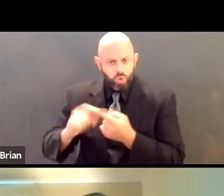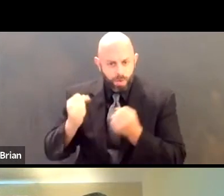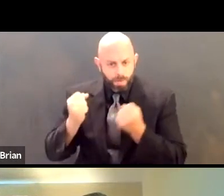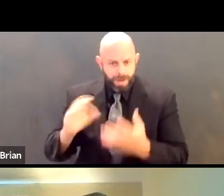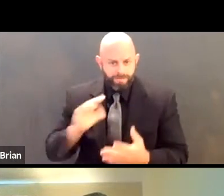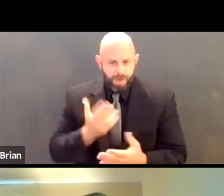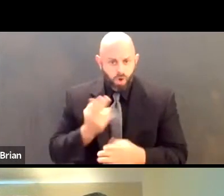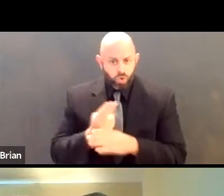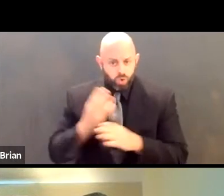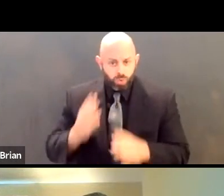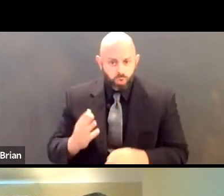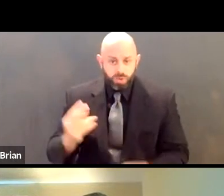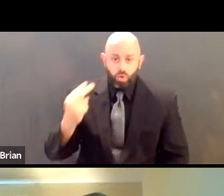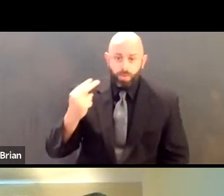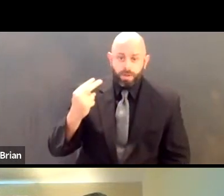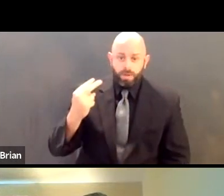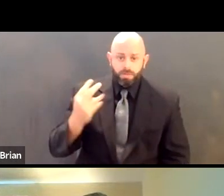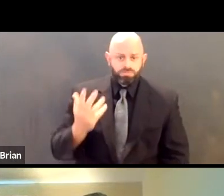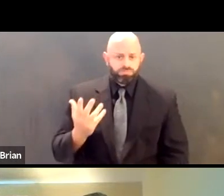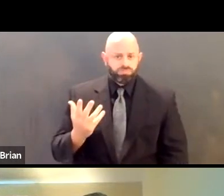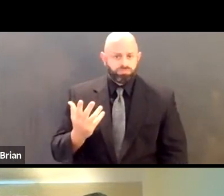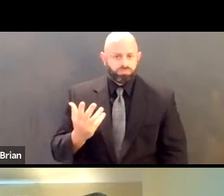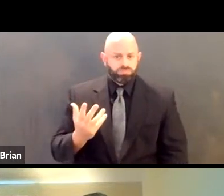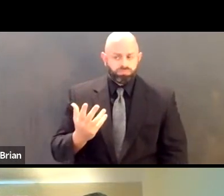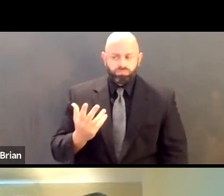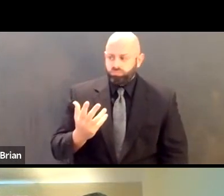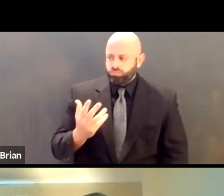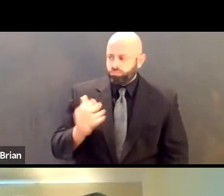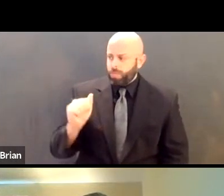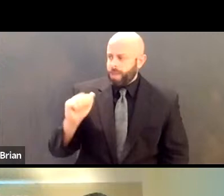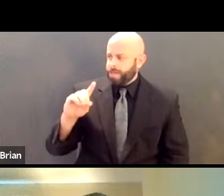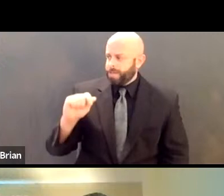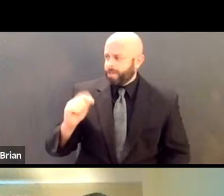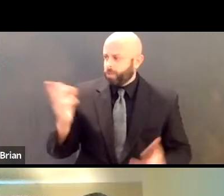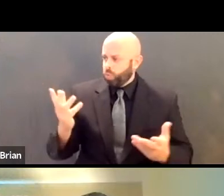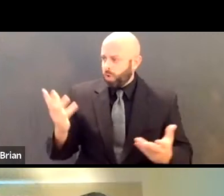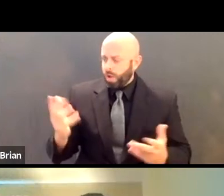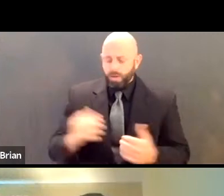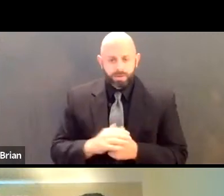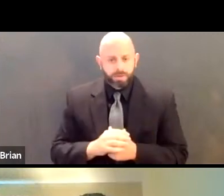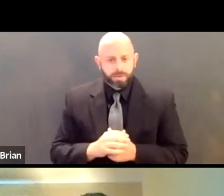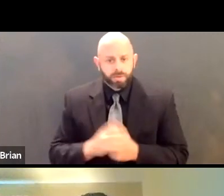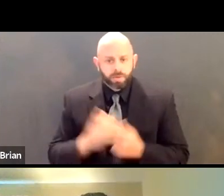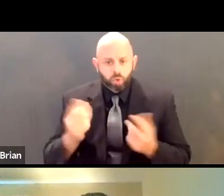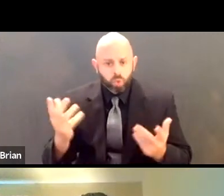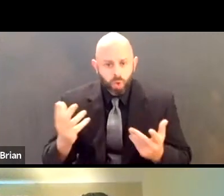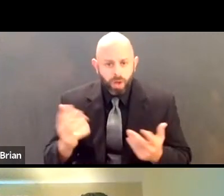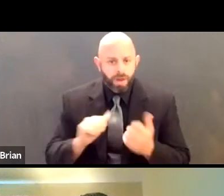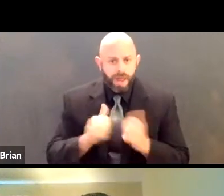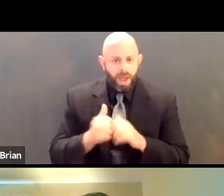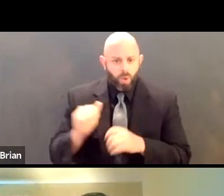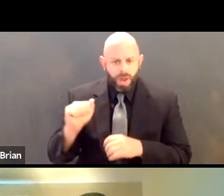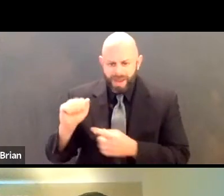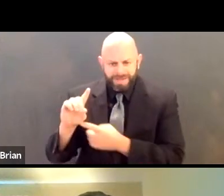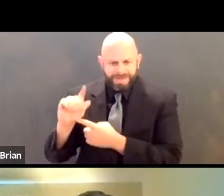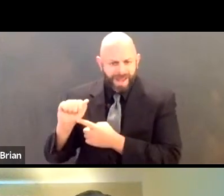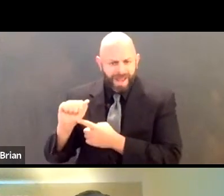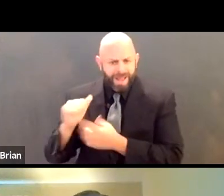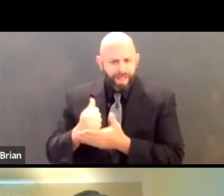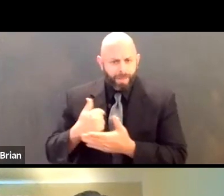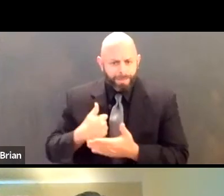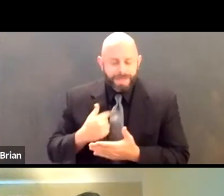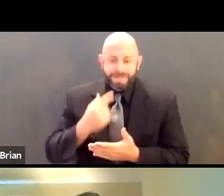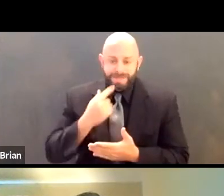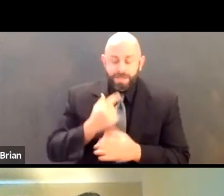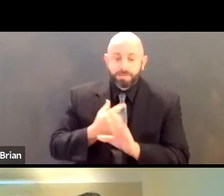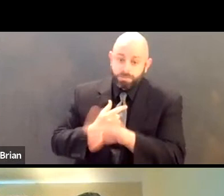disabilities, and they look at me like, what is ADA? I mean, what exactly is it? What does it do? How's it going to help me? You know, but it already has. You just don't know it, you